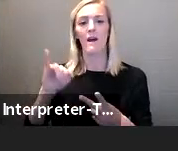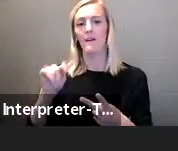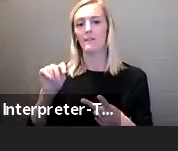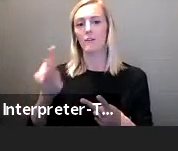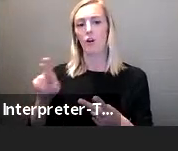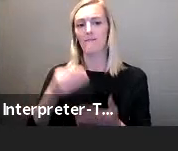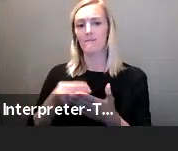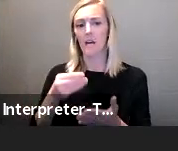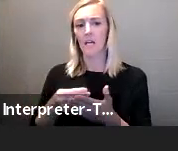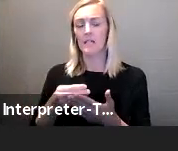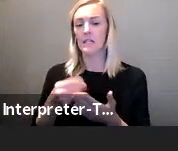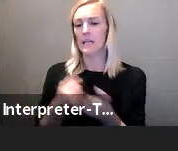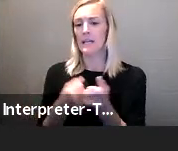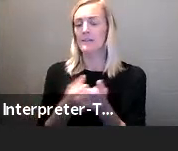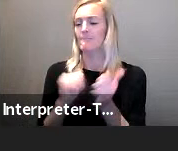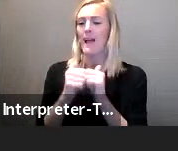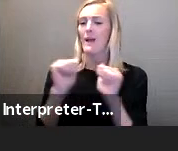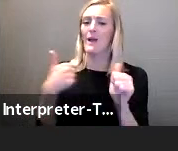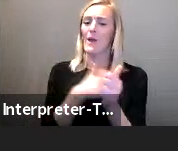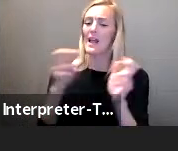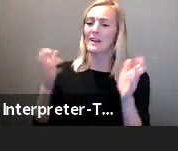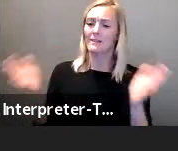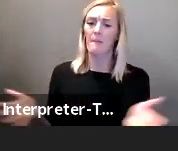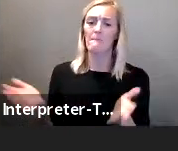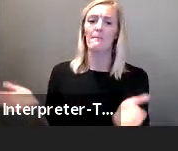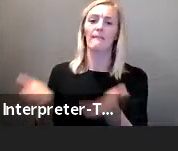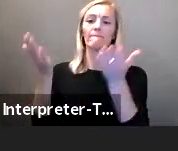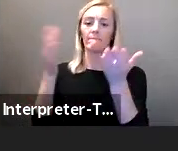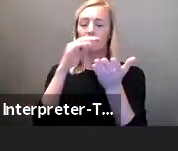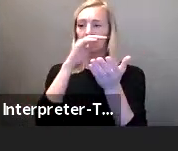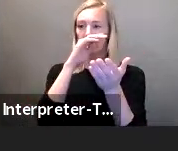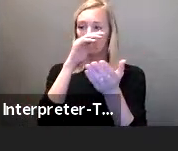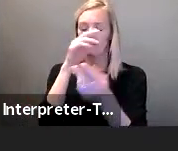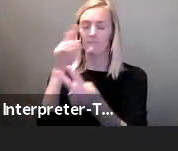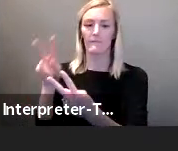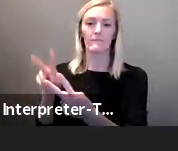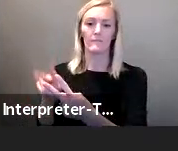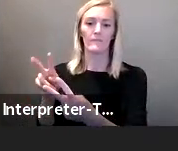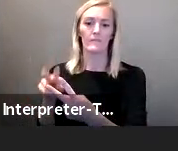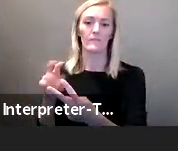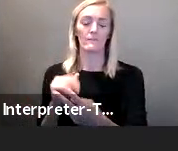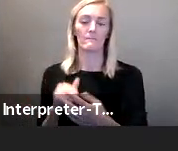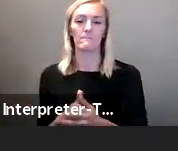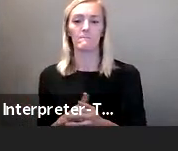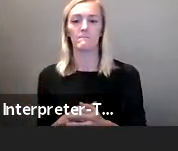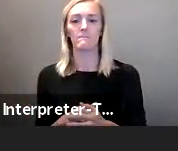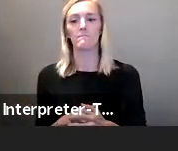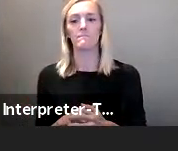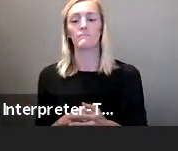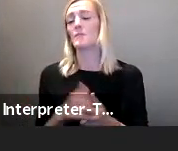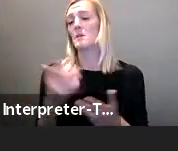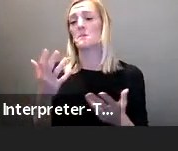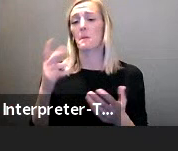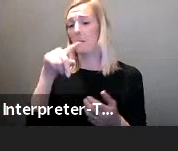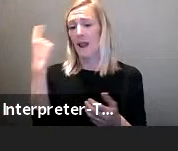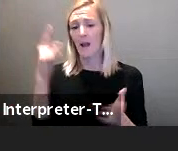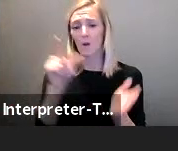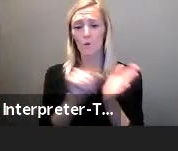we uplift and raise up those outlets, as you mentioned, whether it be, Black